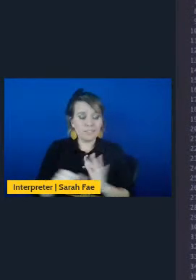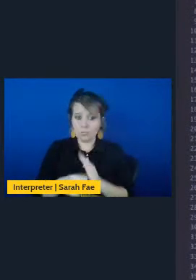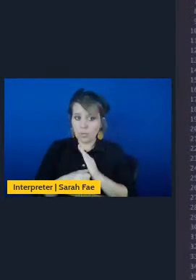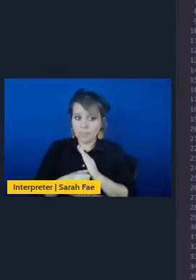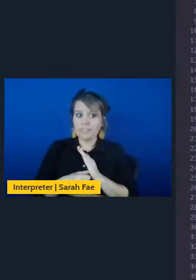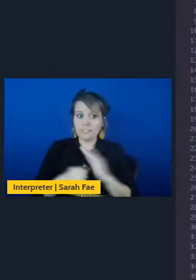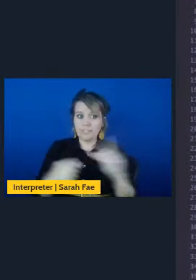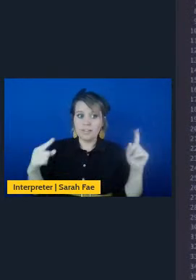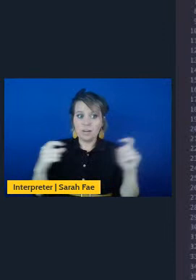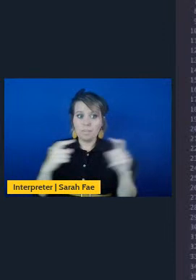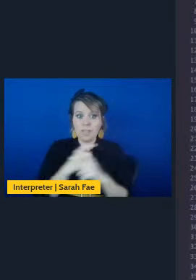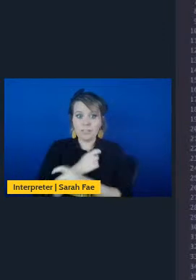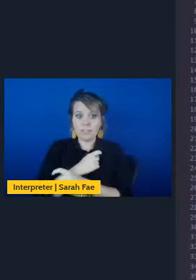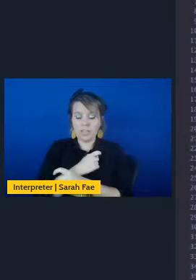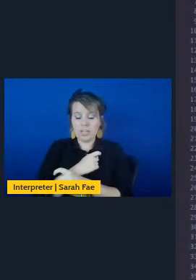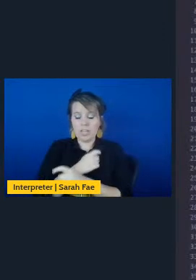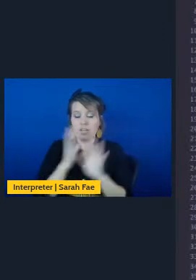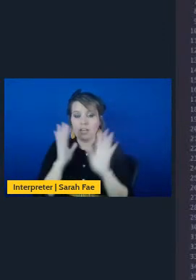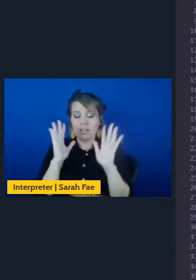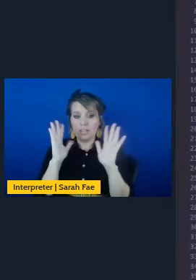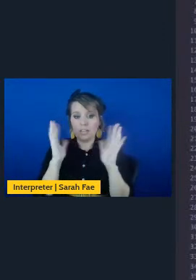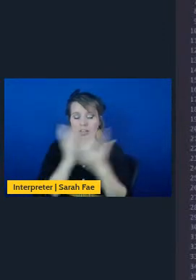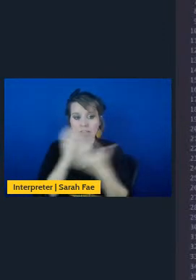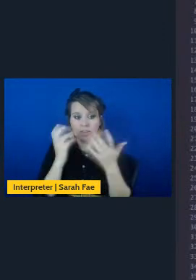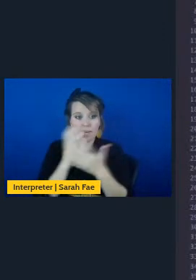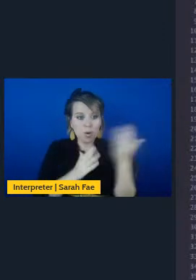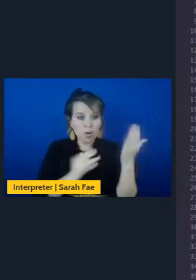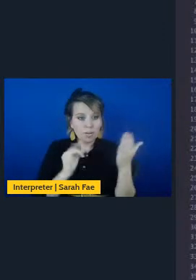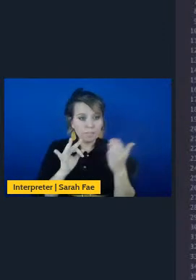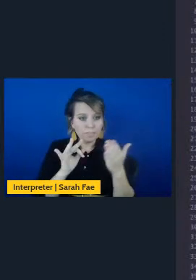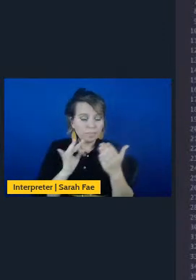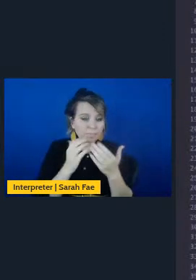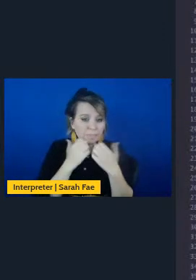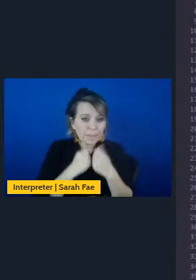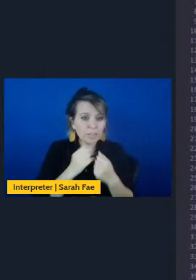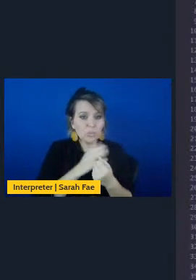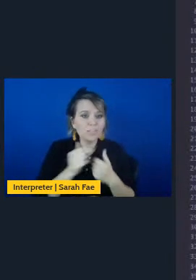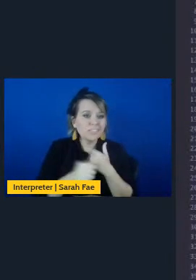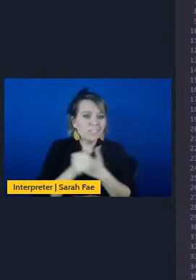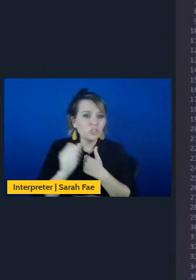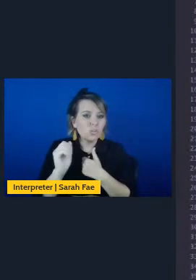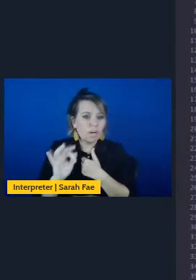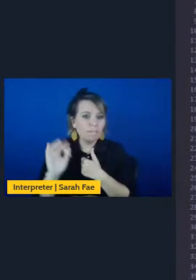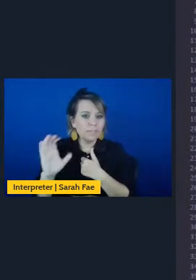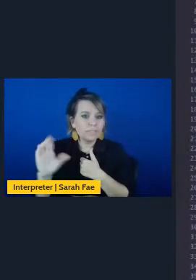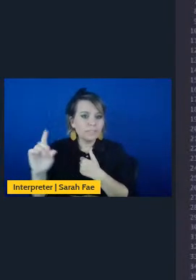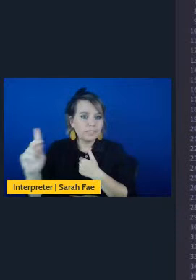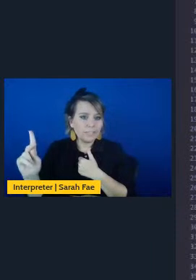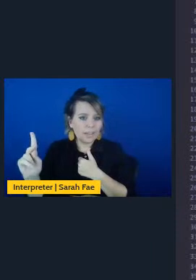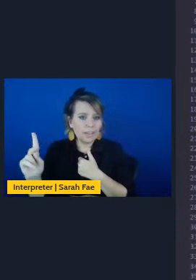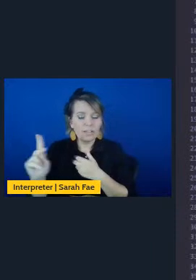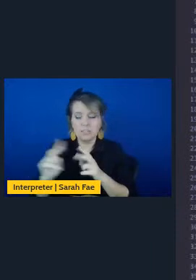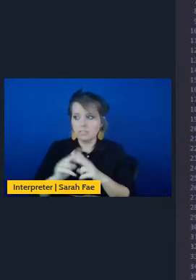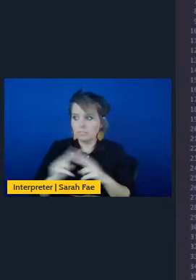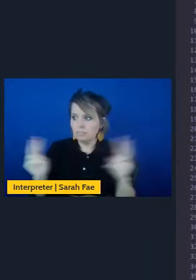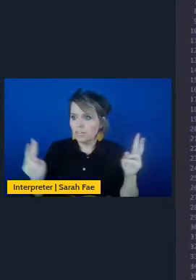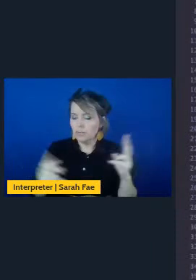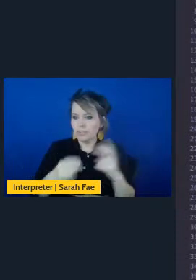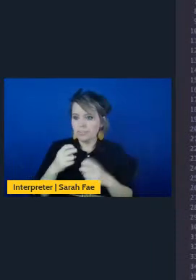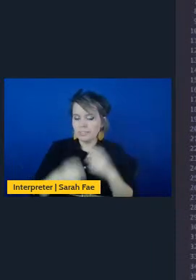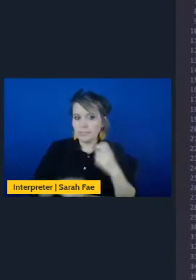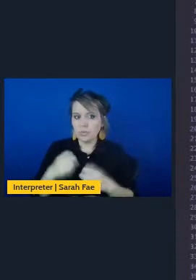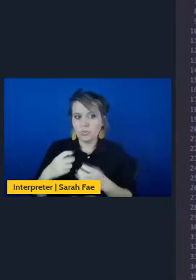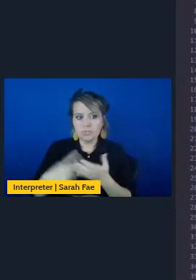that's abstracted away by this. That's part of the value and also the danger of the CDK, because it gets very difficult sometimes